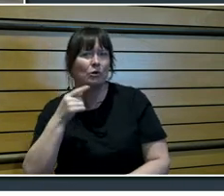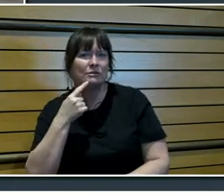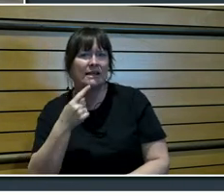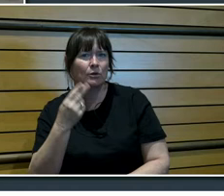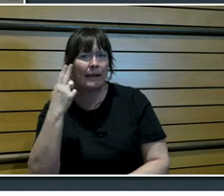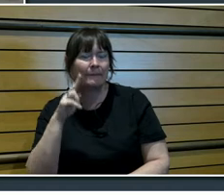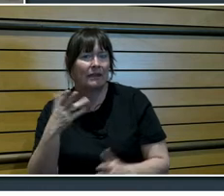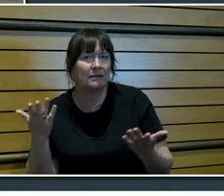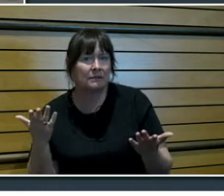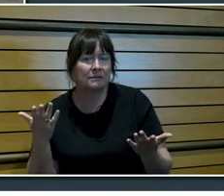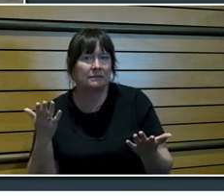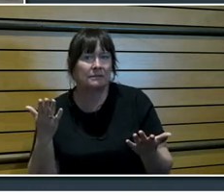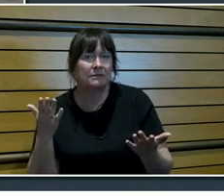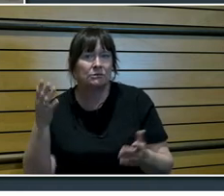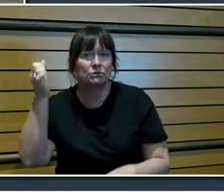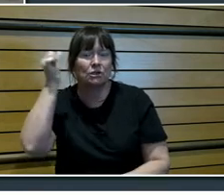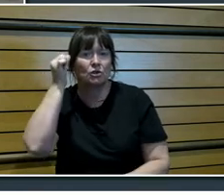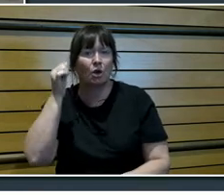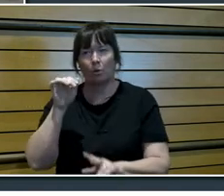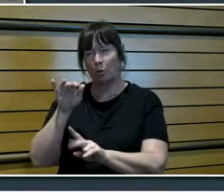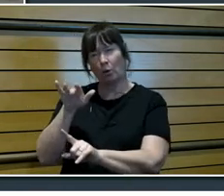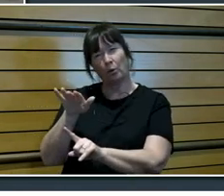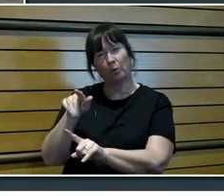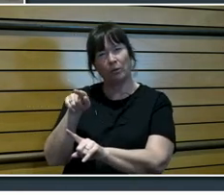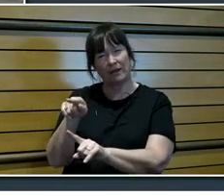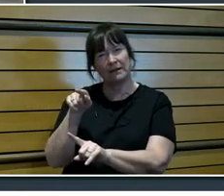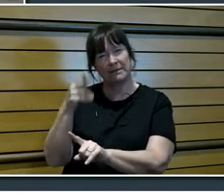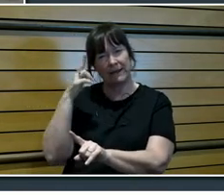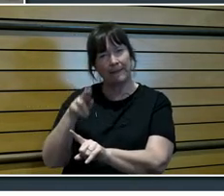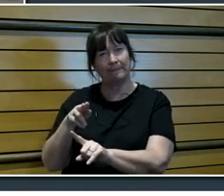say, they won't know when they're watching who it is they're watching.